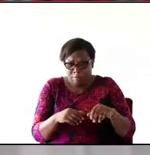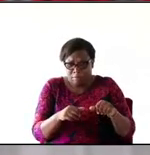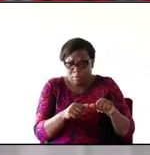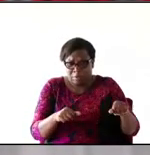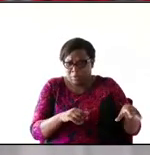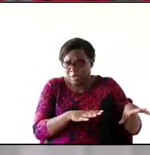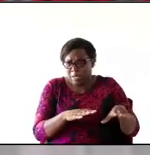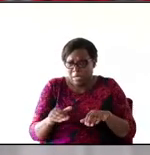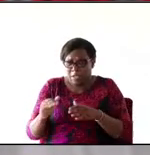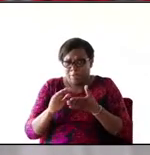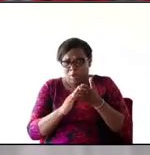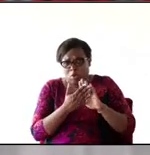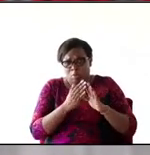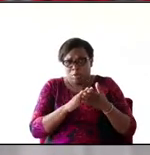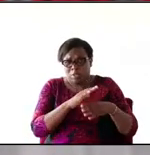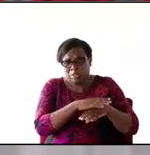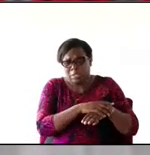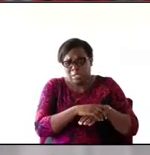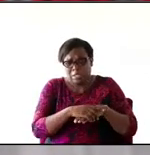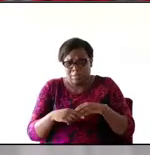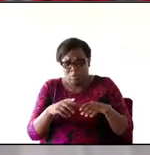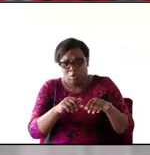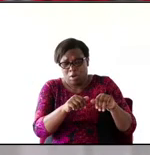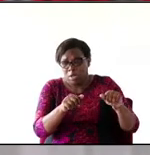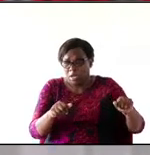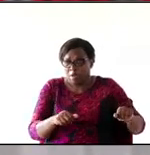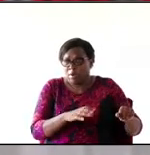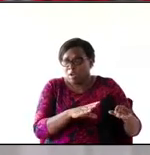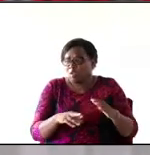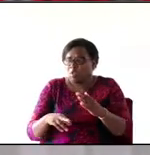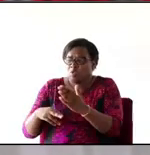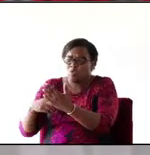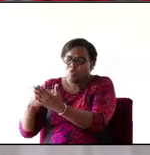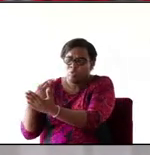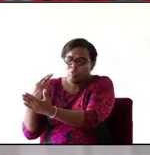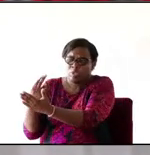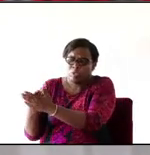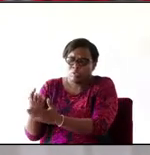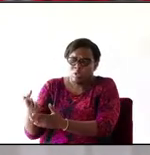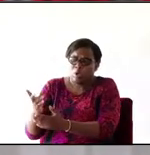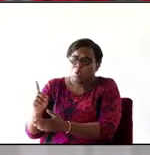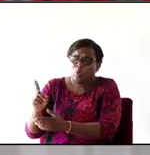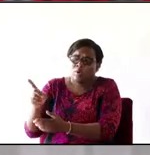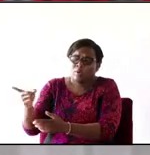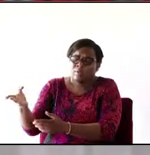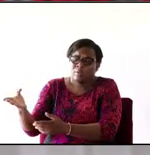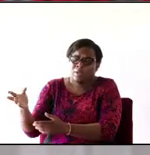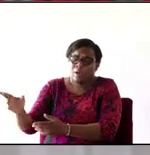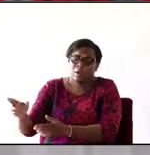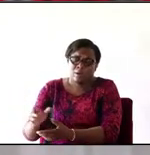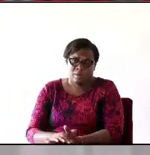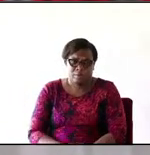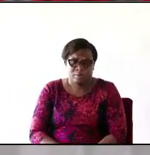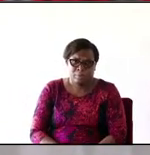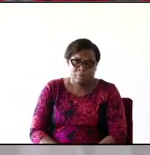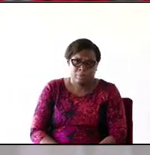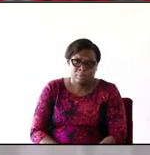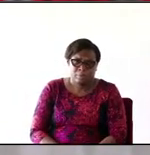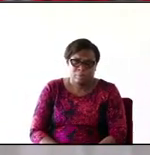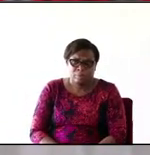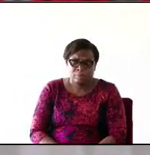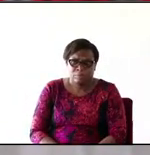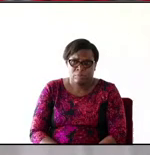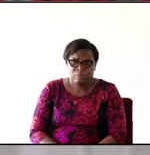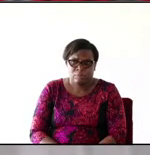community, leave your comfort zone, and you reach out to them where they are. You